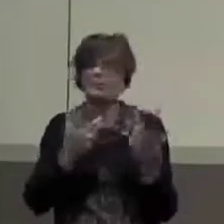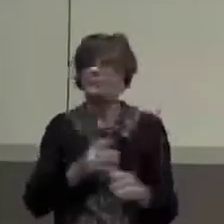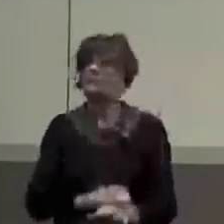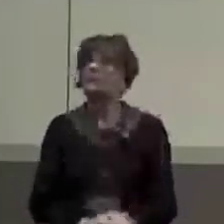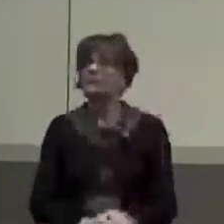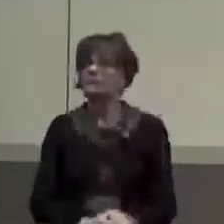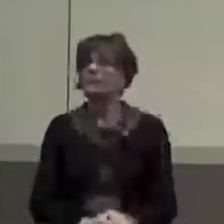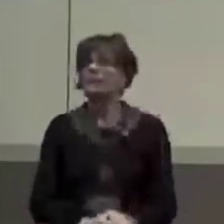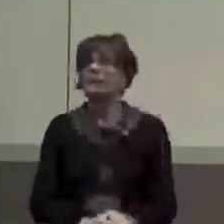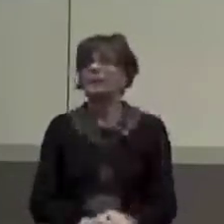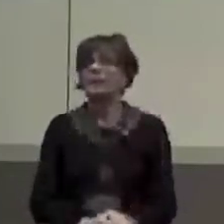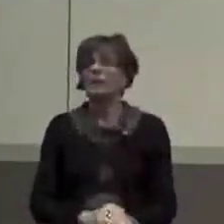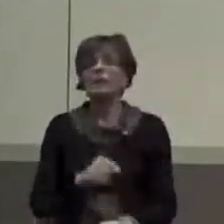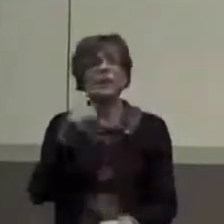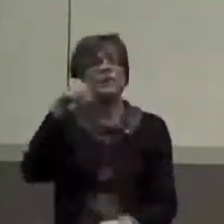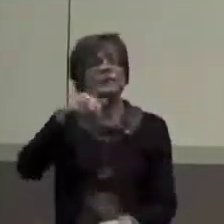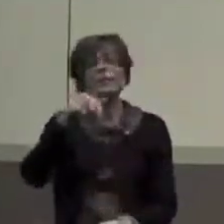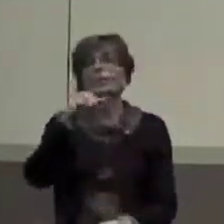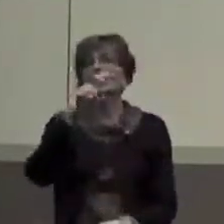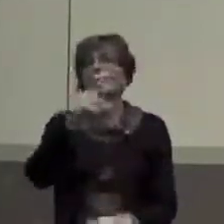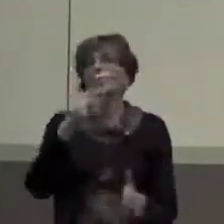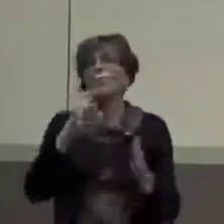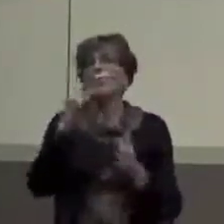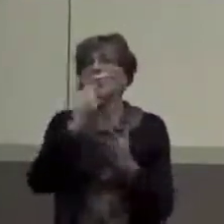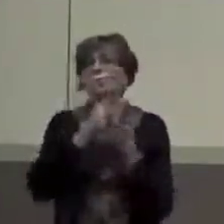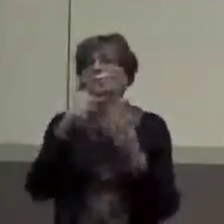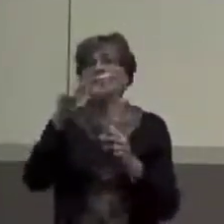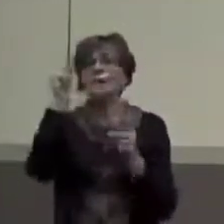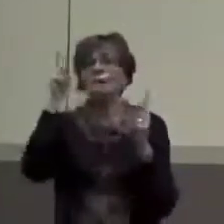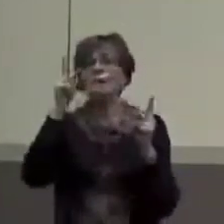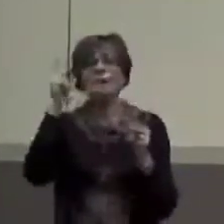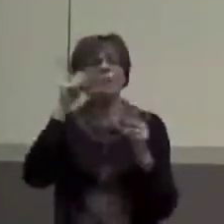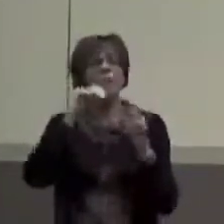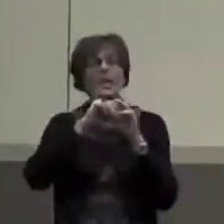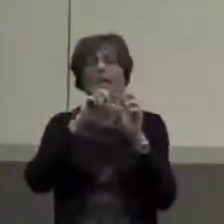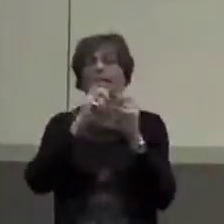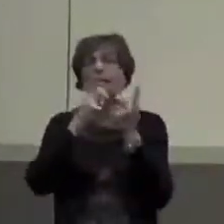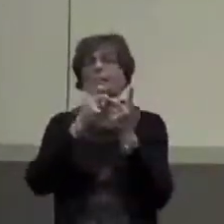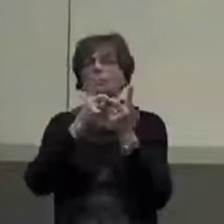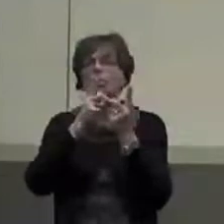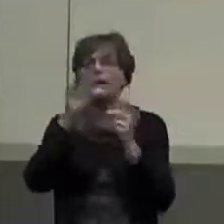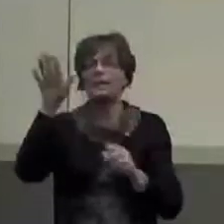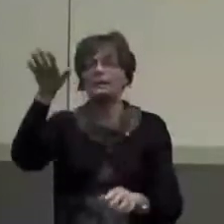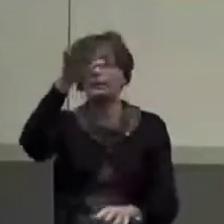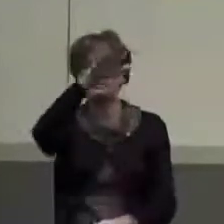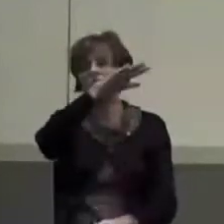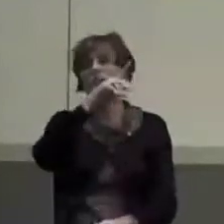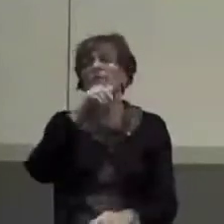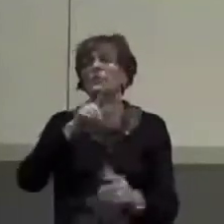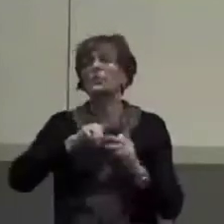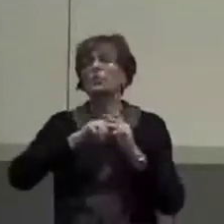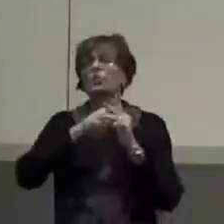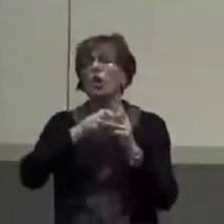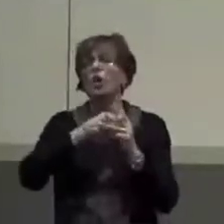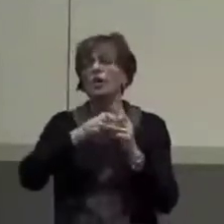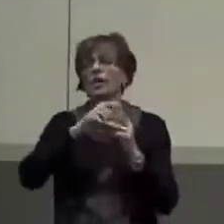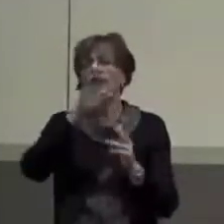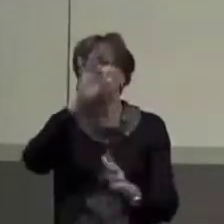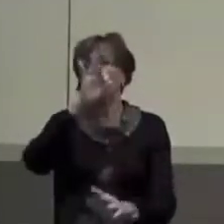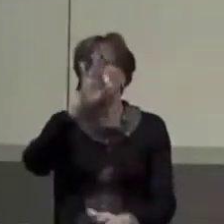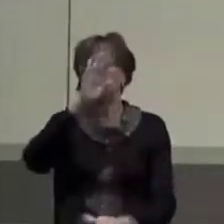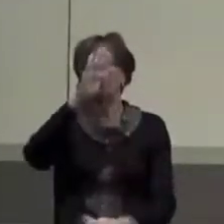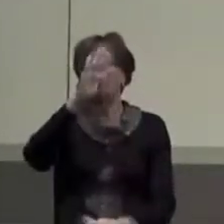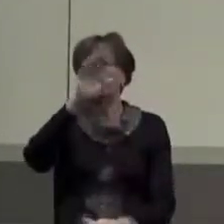Yes? This is a question maybe for some people out in the districts on starting an FBA. Are